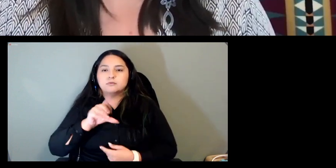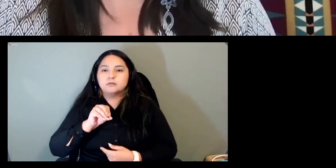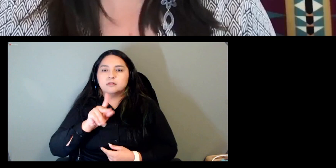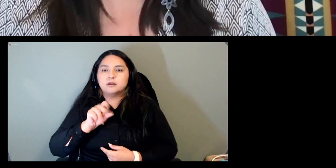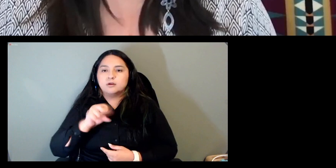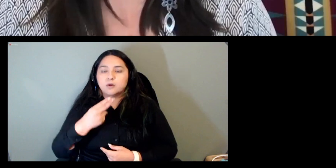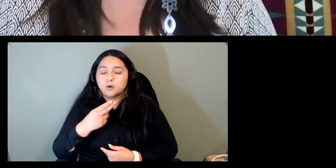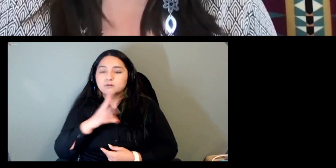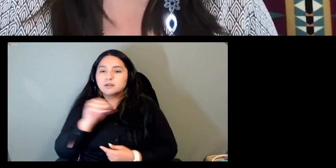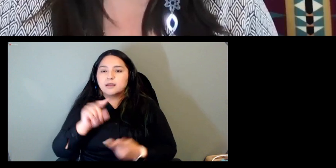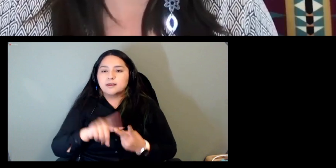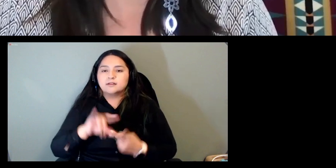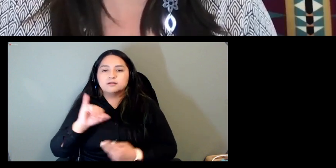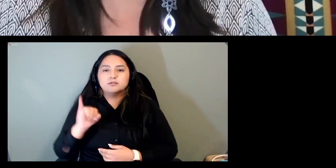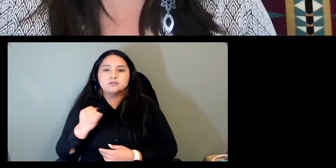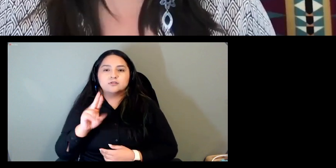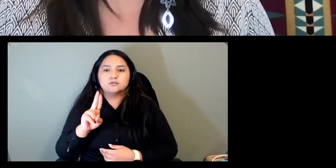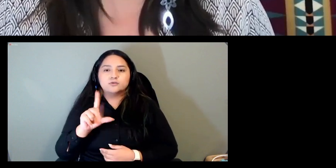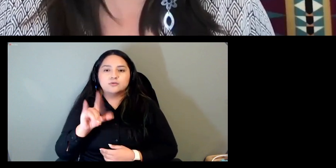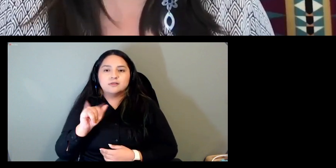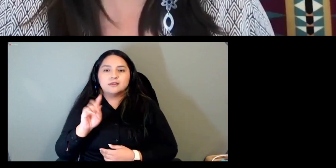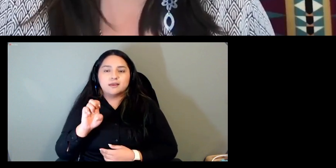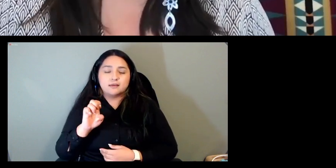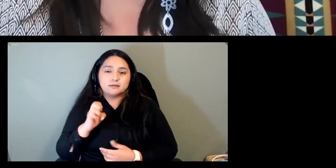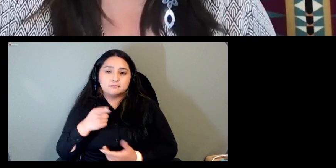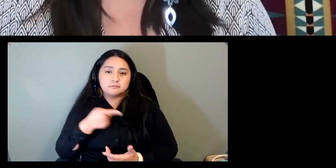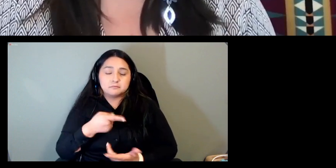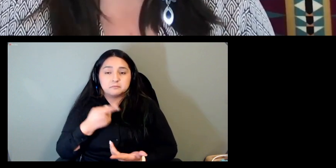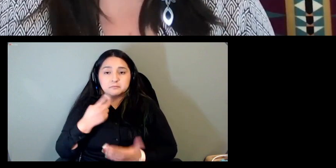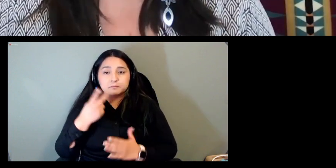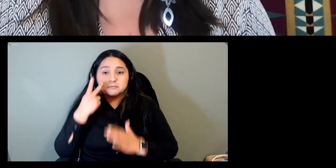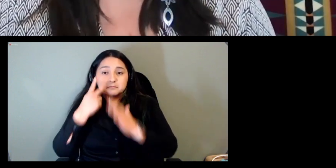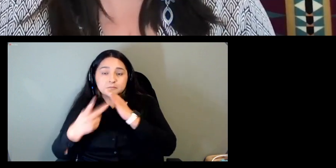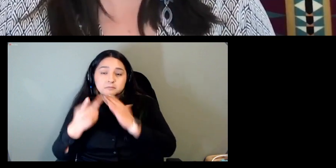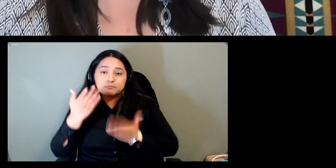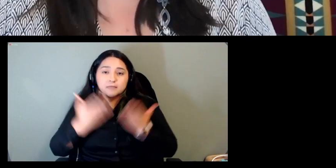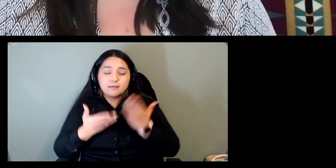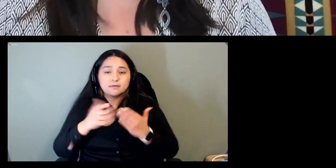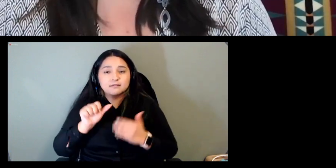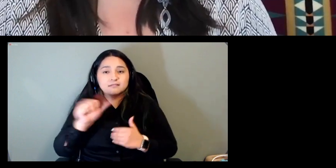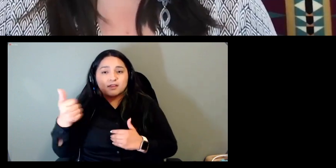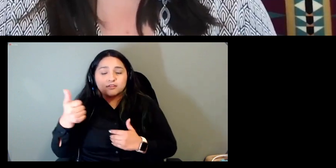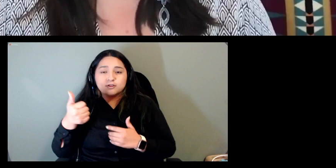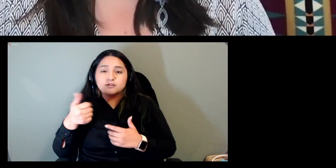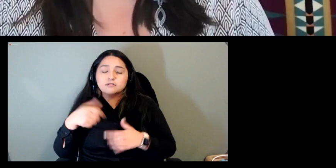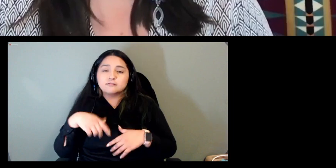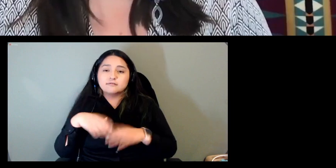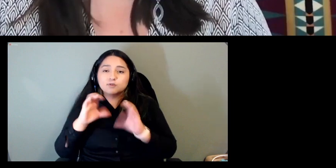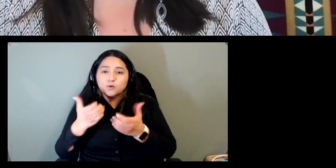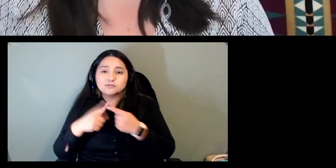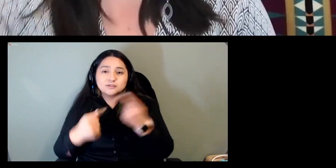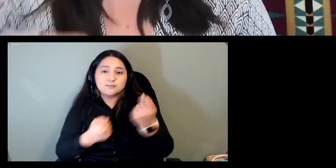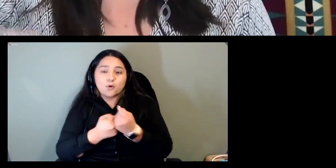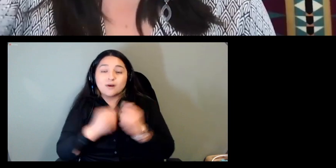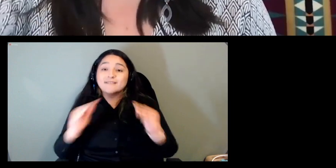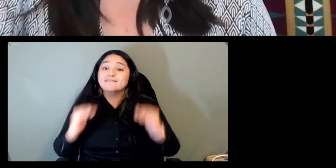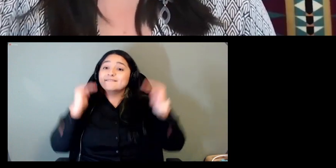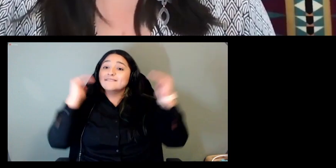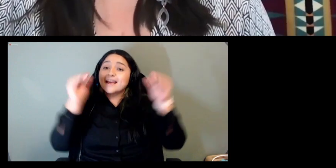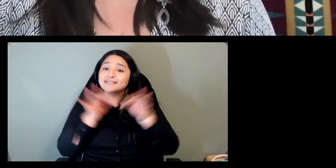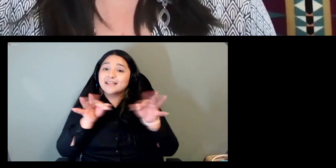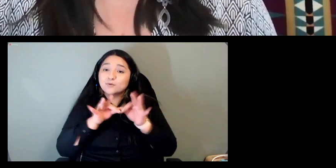see for online courses to support, maybe more advanced language learners or even, fluent speakers?